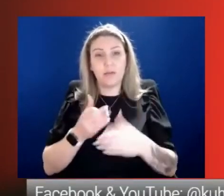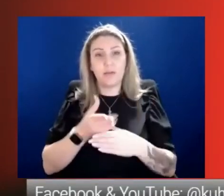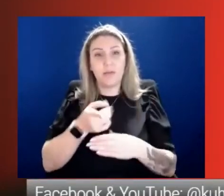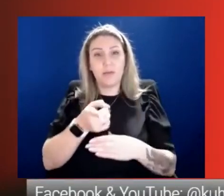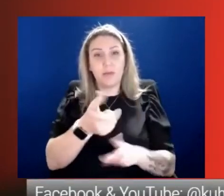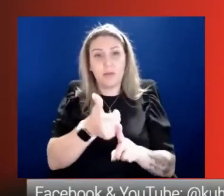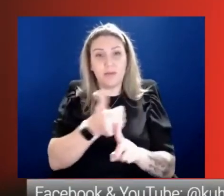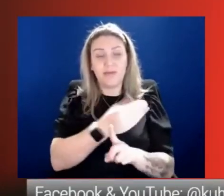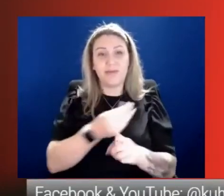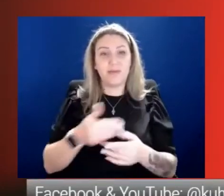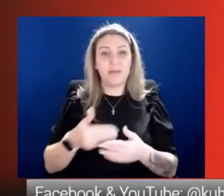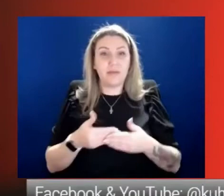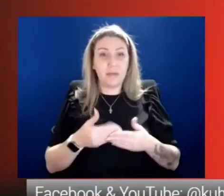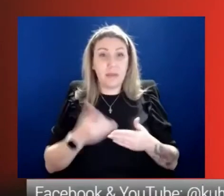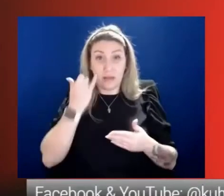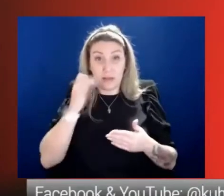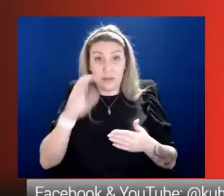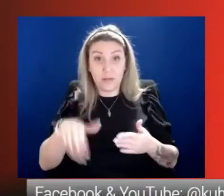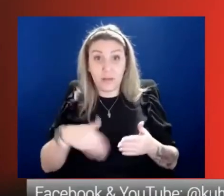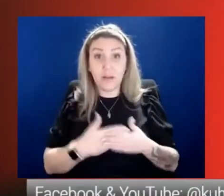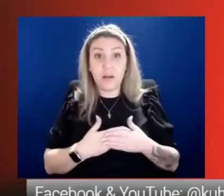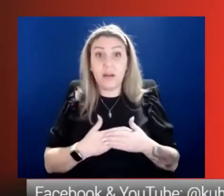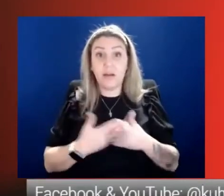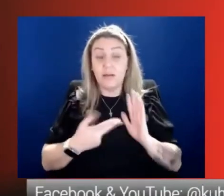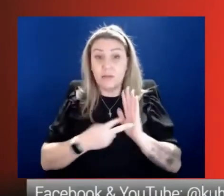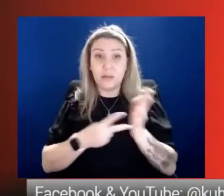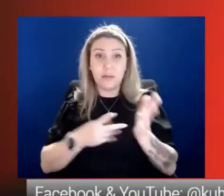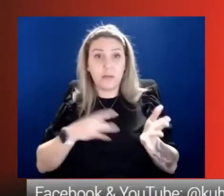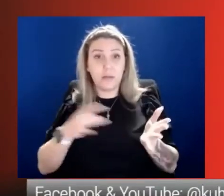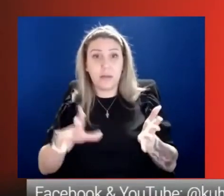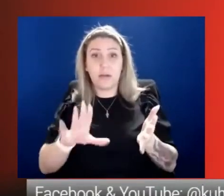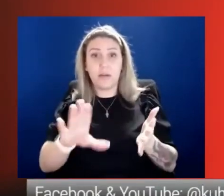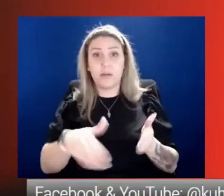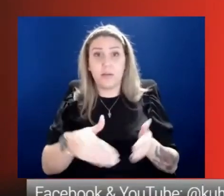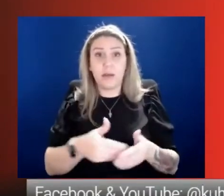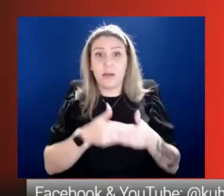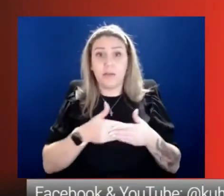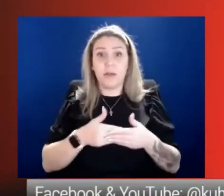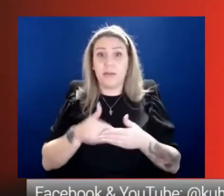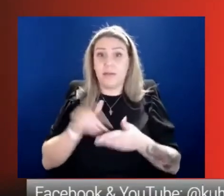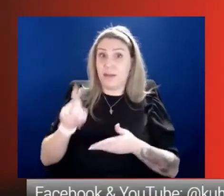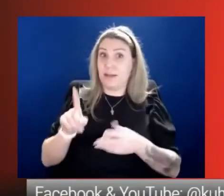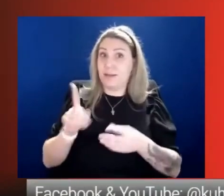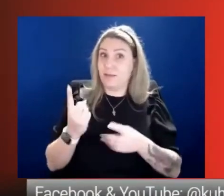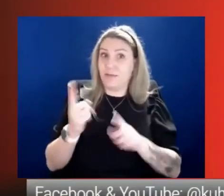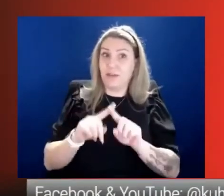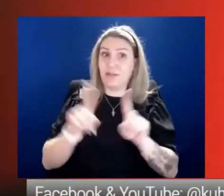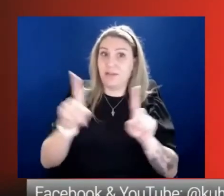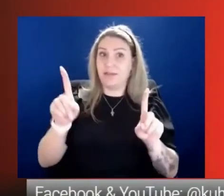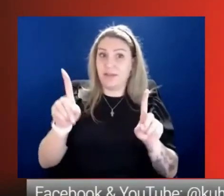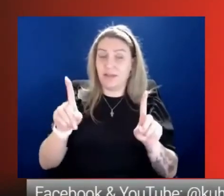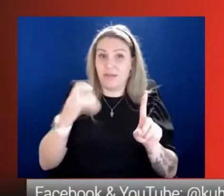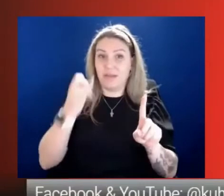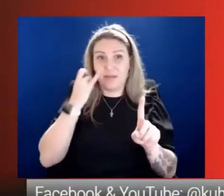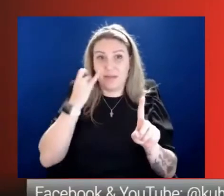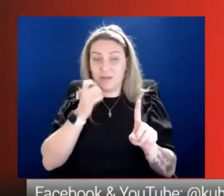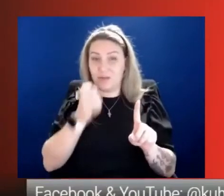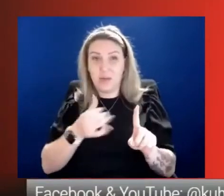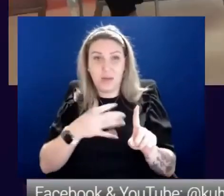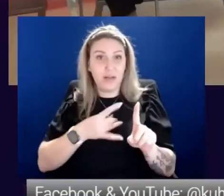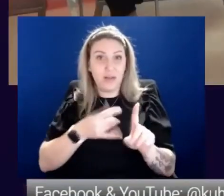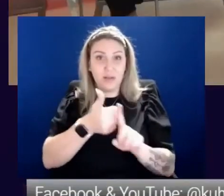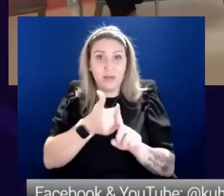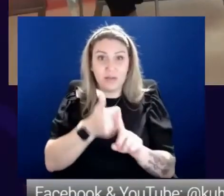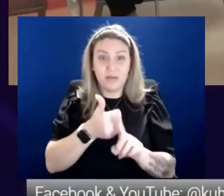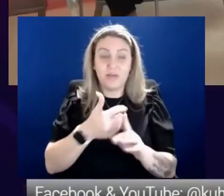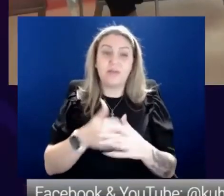of this is making you not like your baby, or not we like need yourself, to do something too. different. Yeah, if you're not liking and if yourself you're not liking because of the yourself, ordeal, if you're not getting your own self